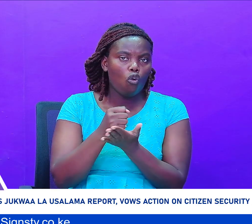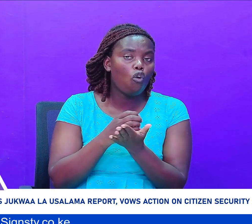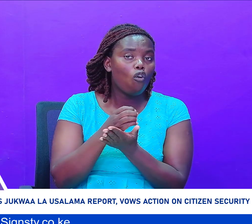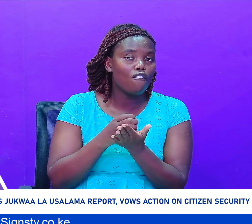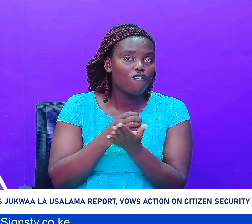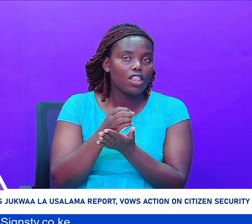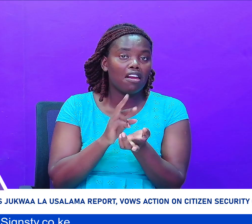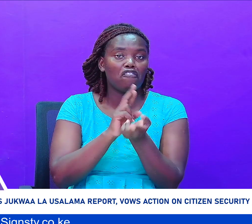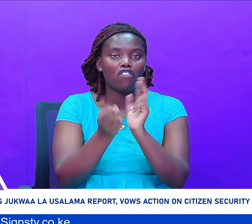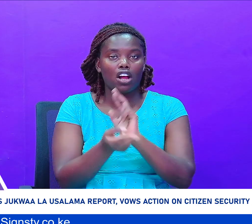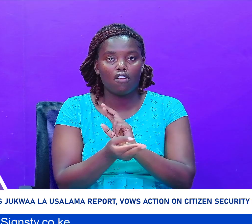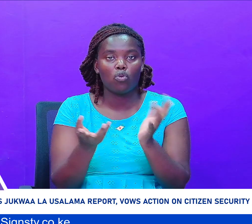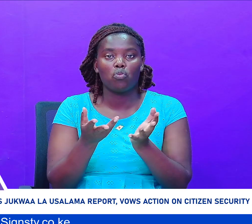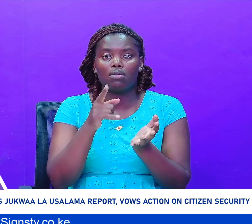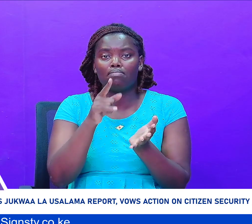Revival.